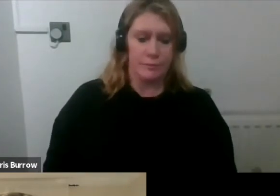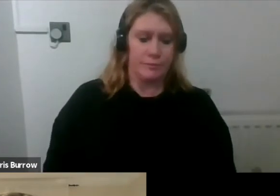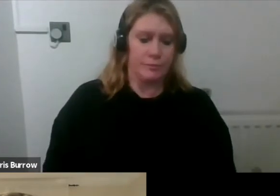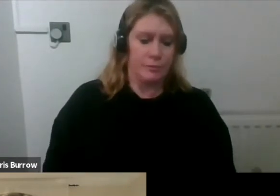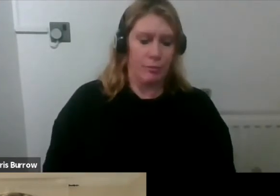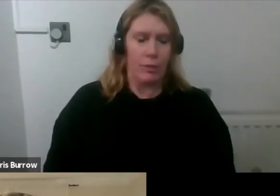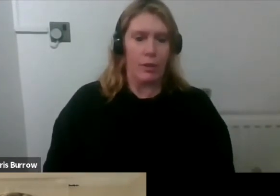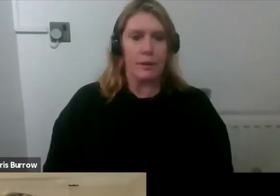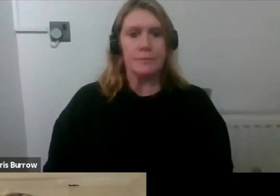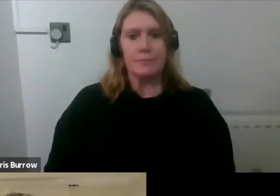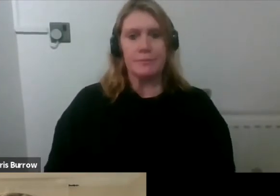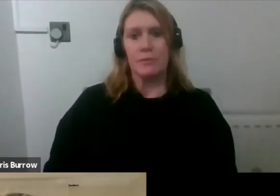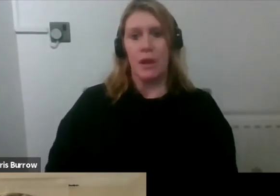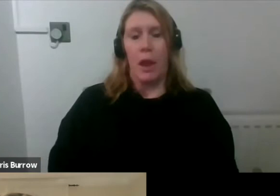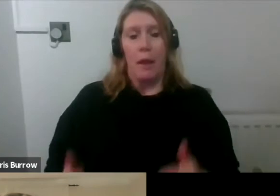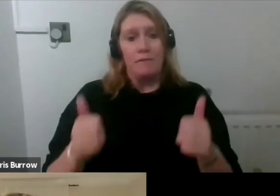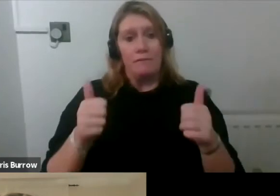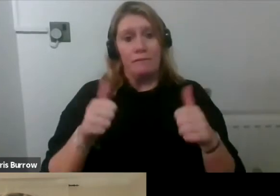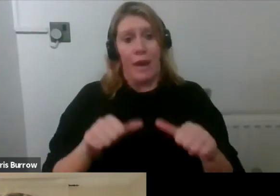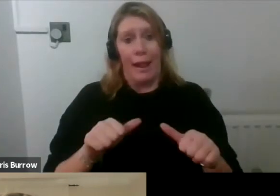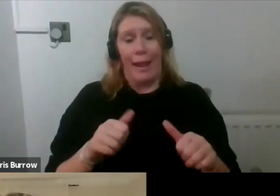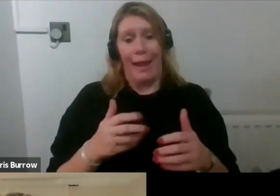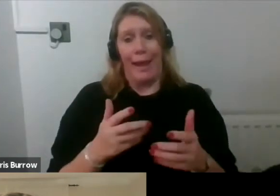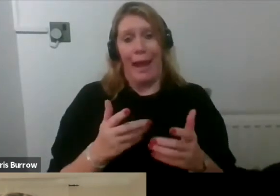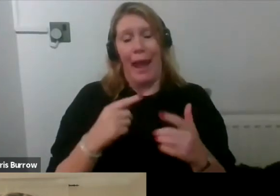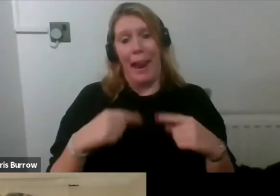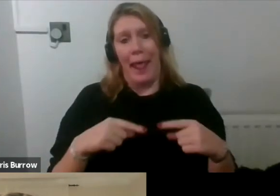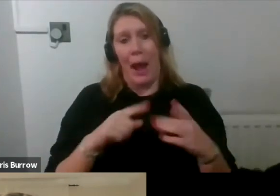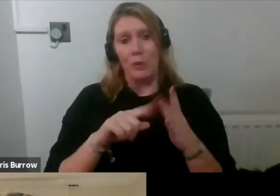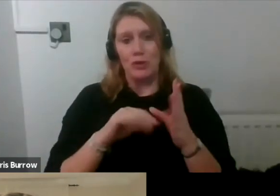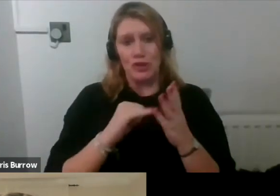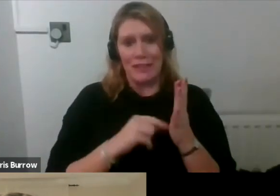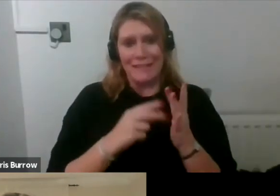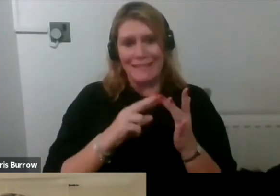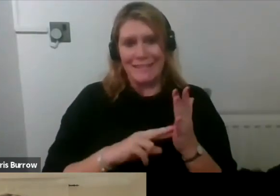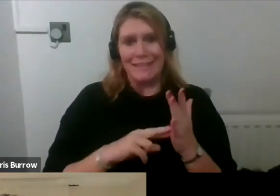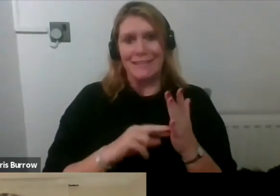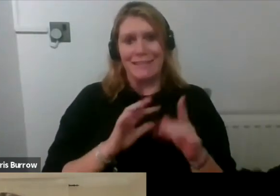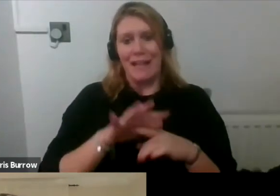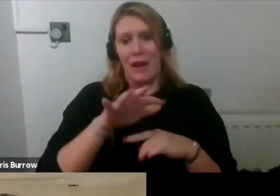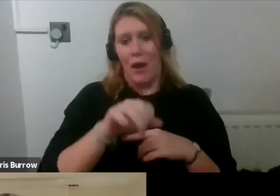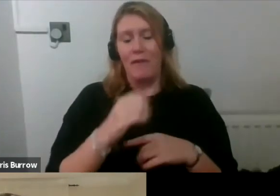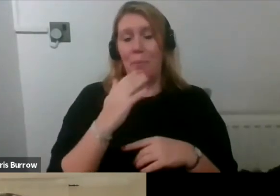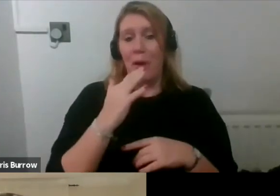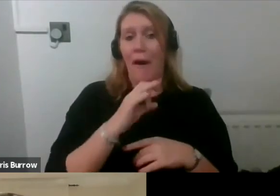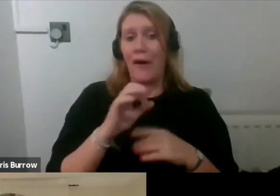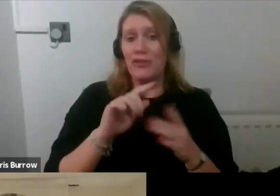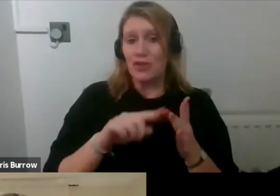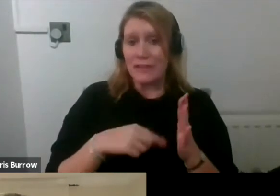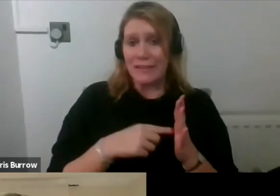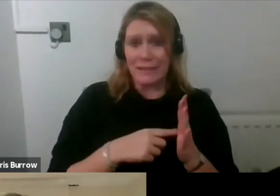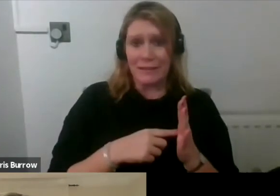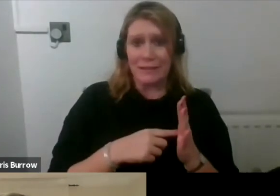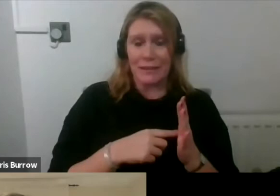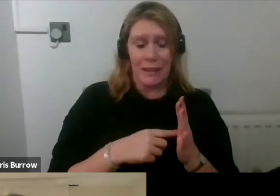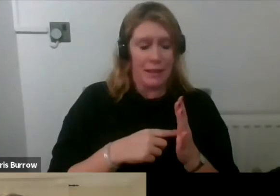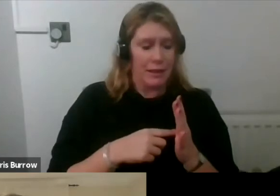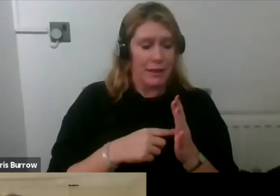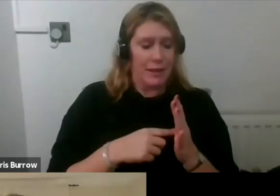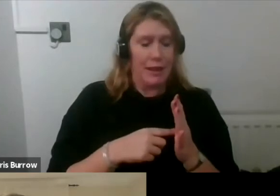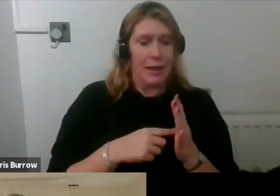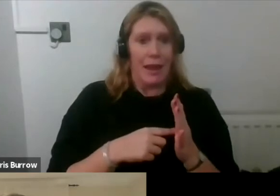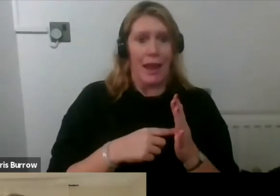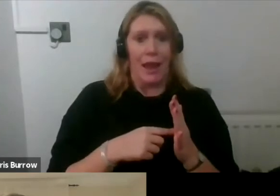to let Justin get a word in. And what I was going to ask Justin is if you could just give us a little bit of